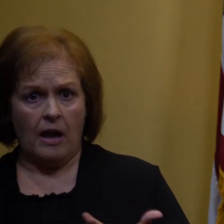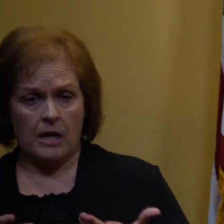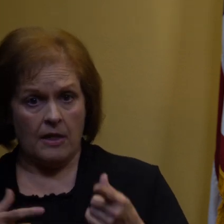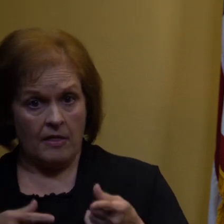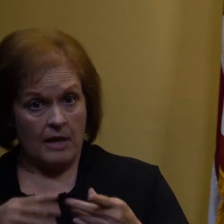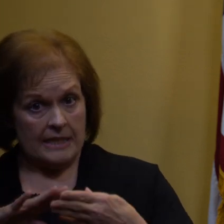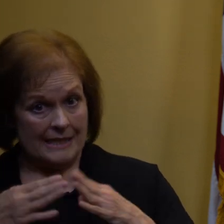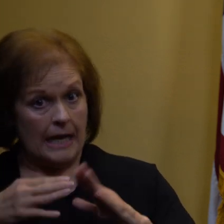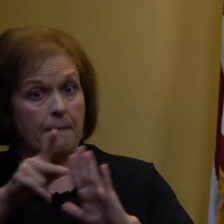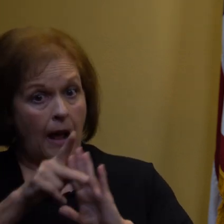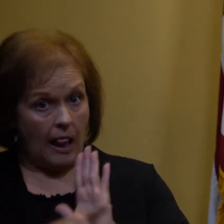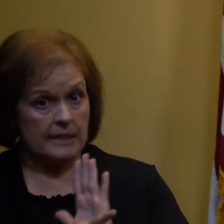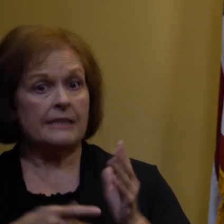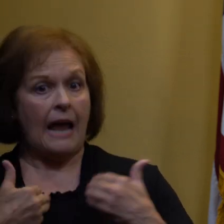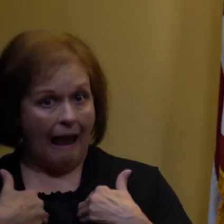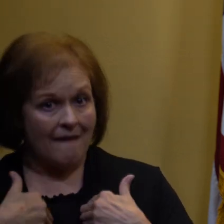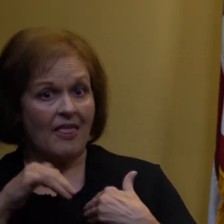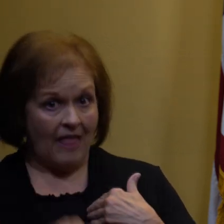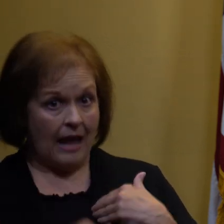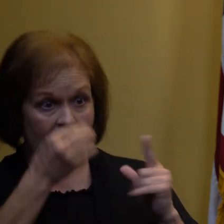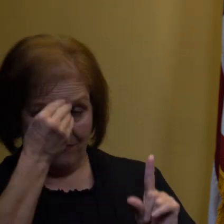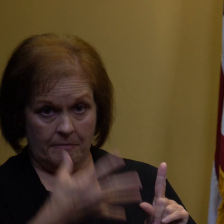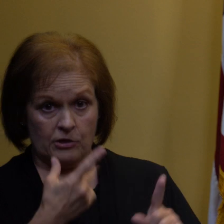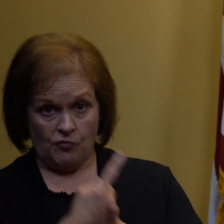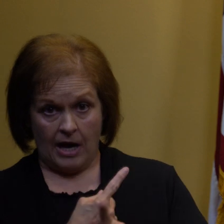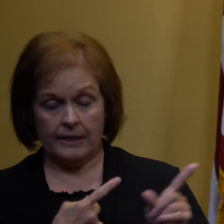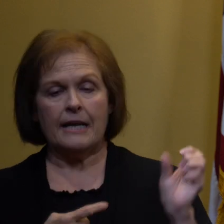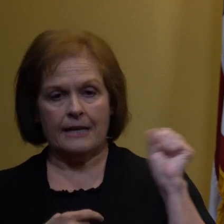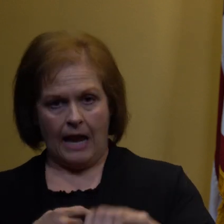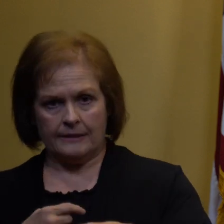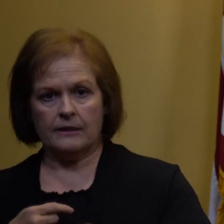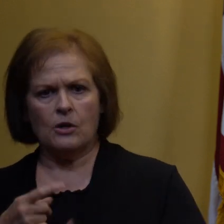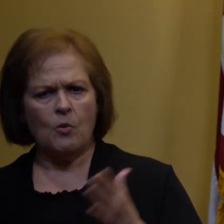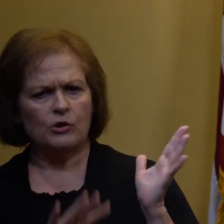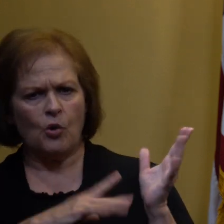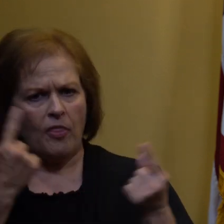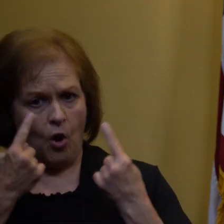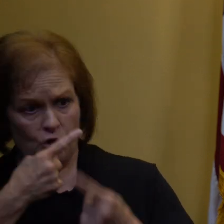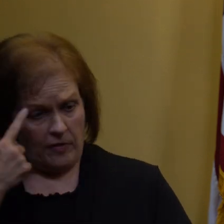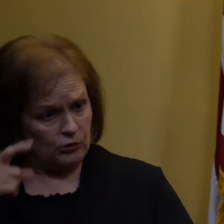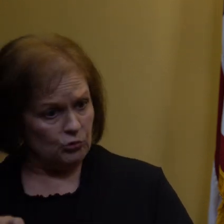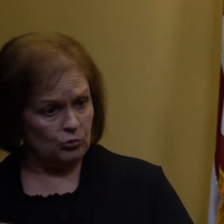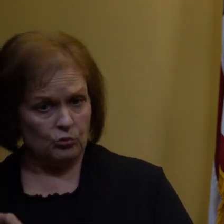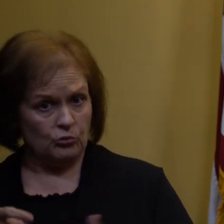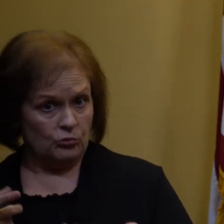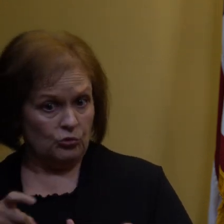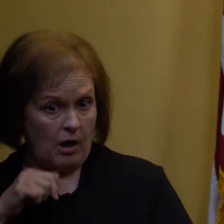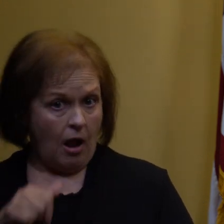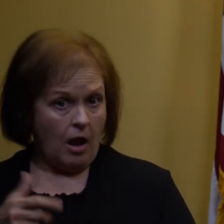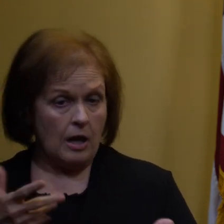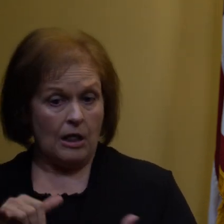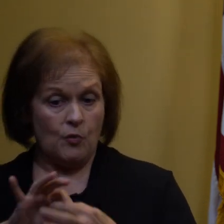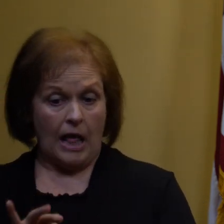The city policy does have it in there, though. Yes. So either way, what are your thoughts? Do you think it should or should not? Well, as